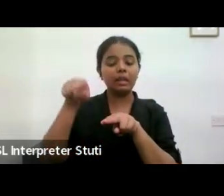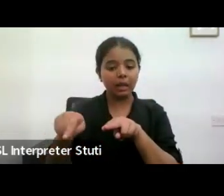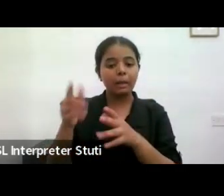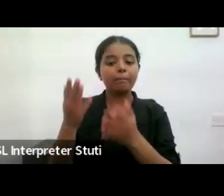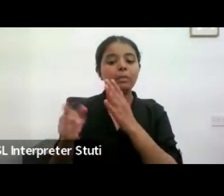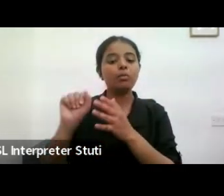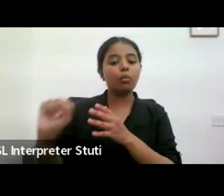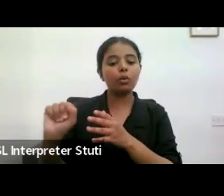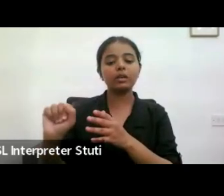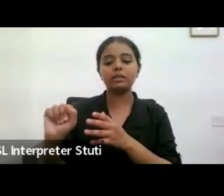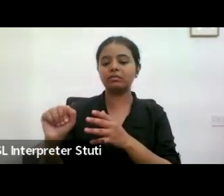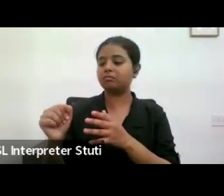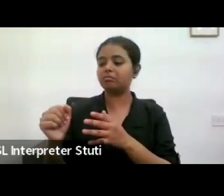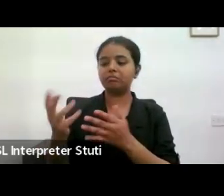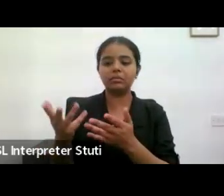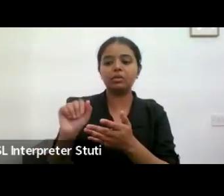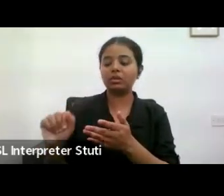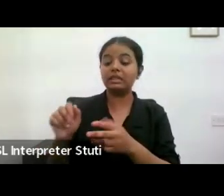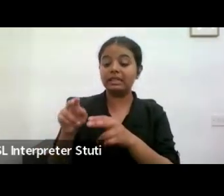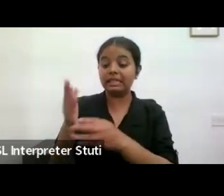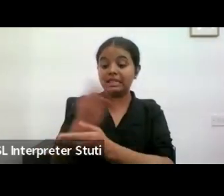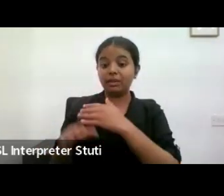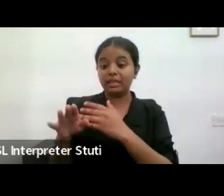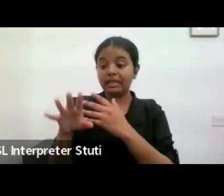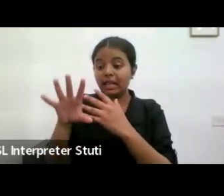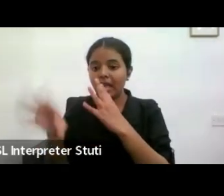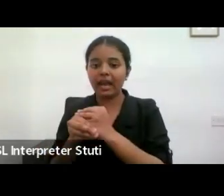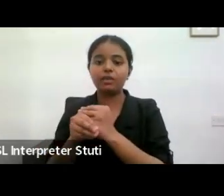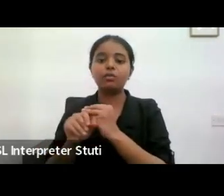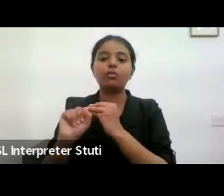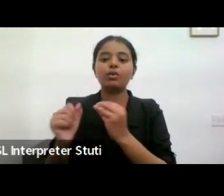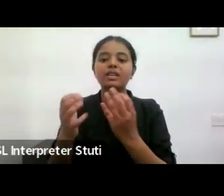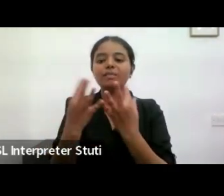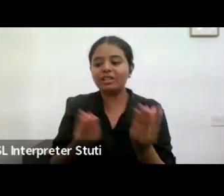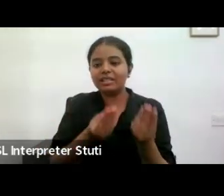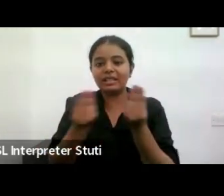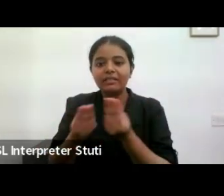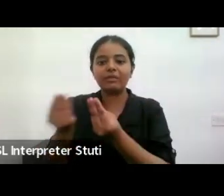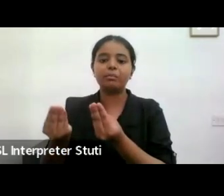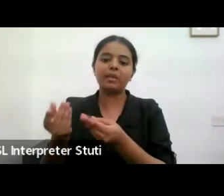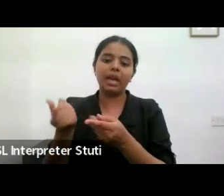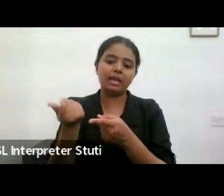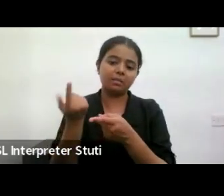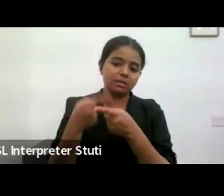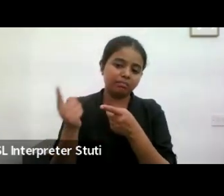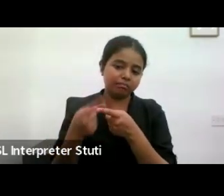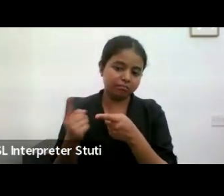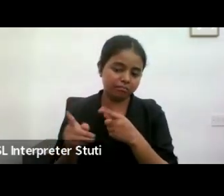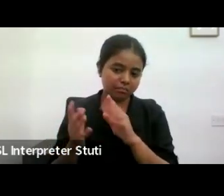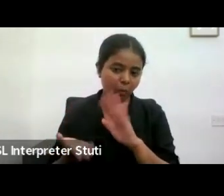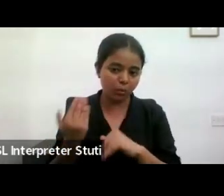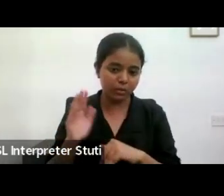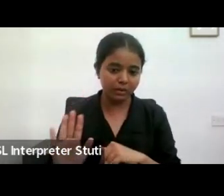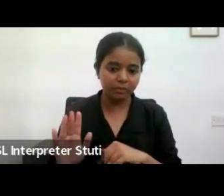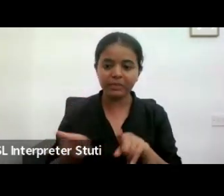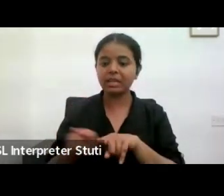expenses. Families will need to go again and again to, rehabilitation facilities, to the